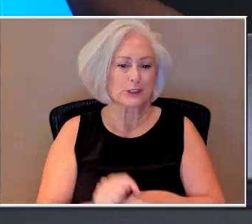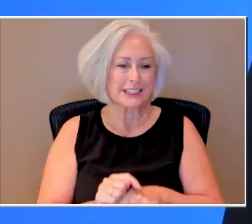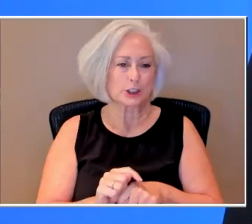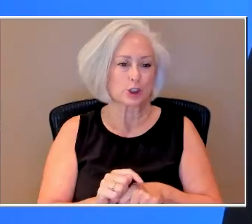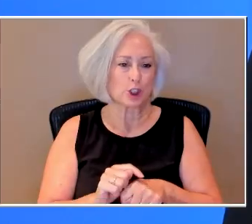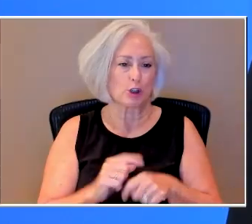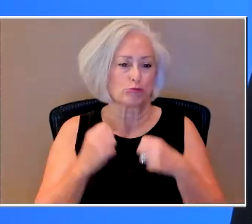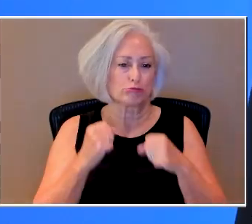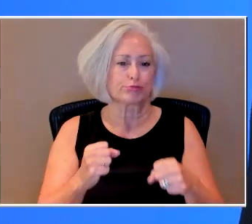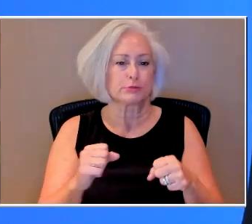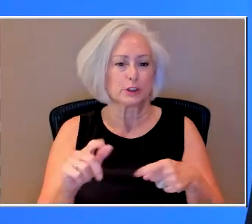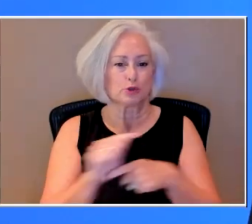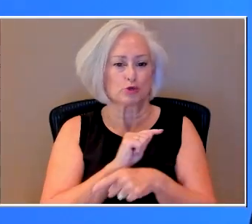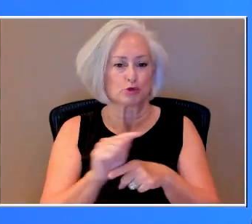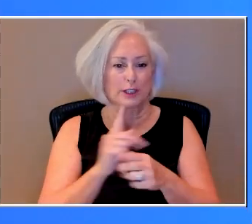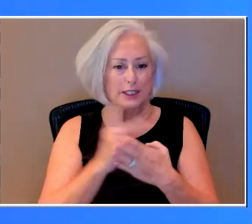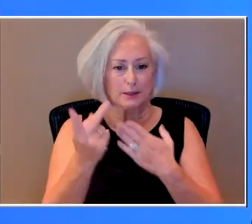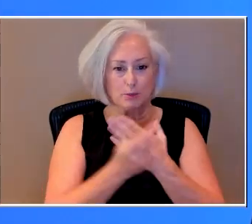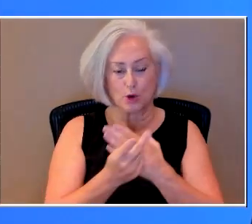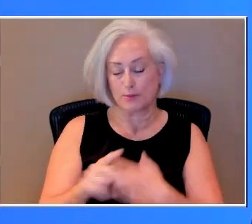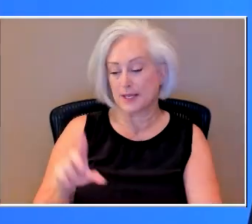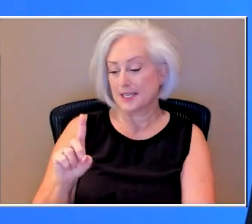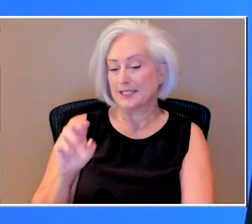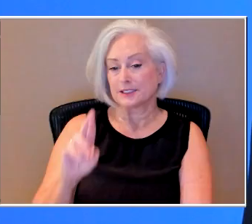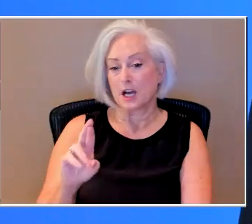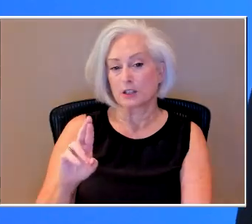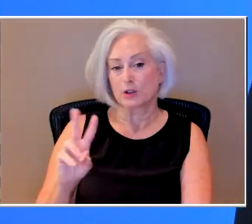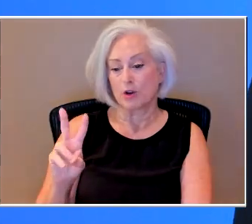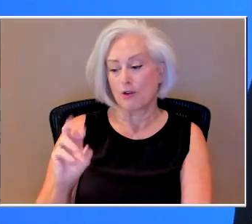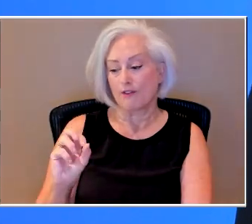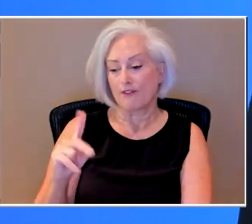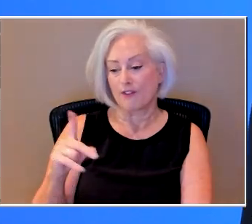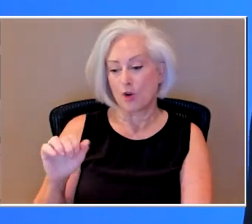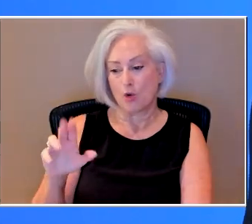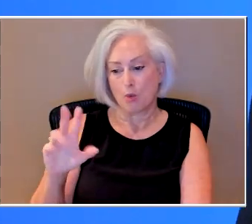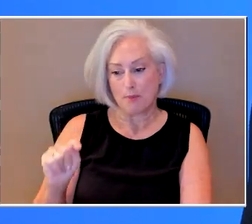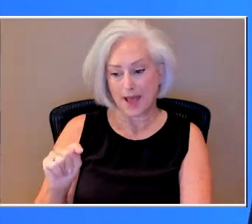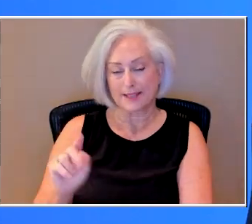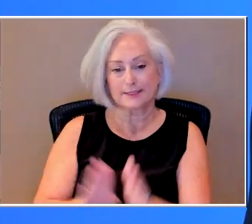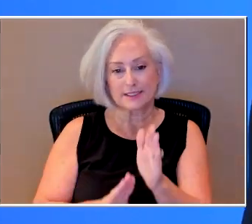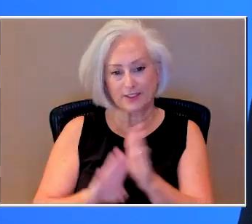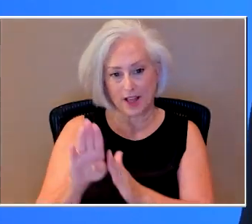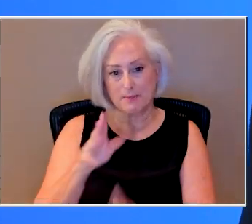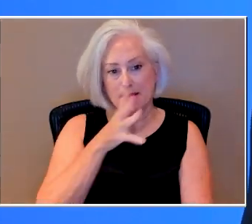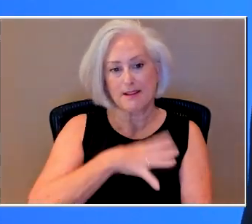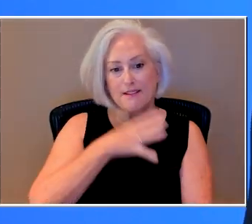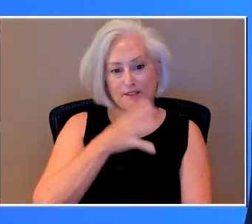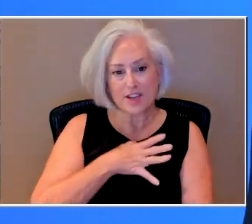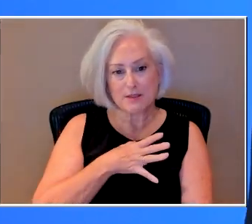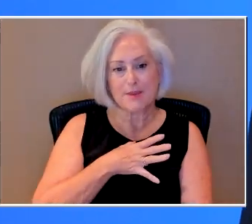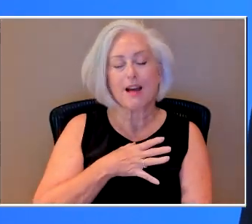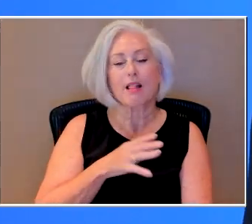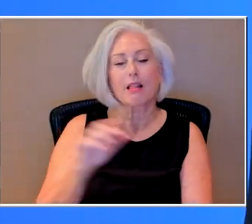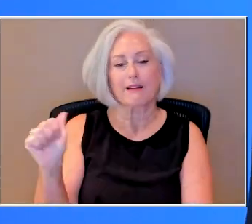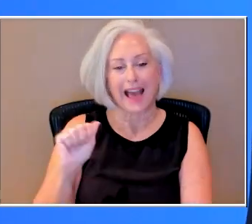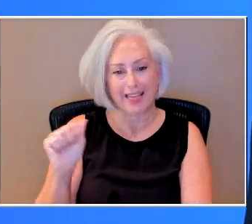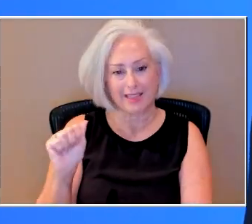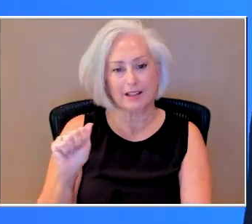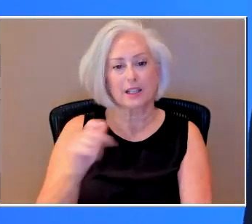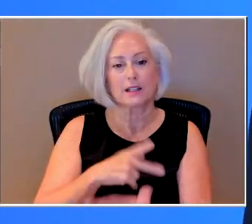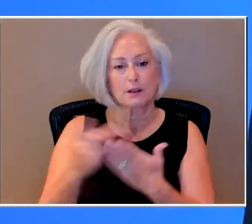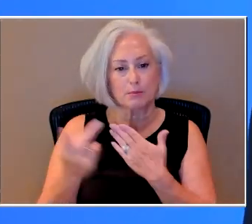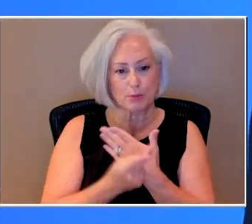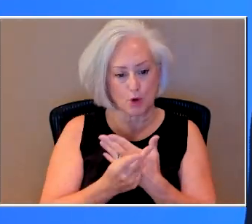Well, Dr. Lisa Vopat has developed our female athlete program, which is a holistic program throughout the health system that we